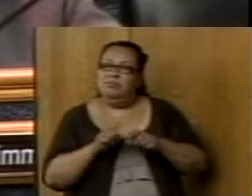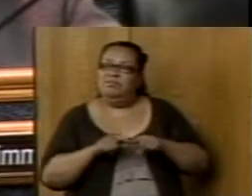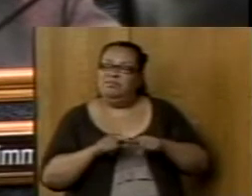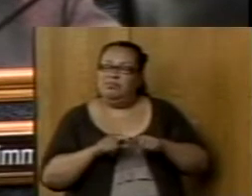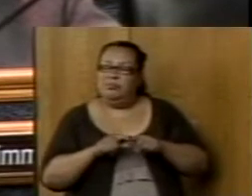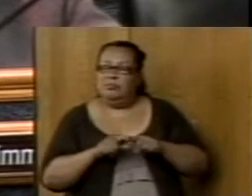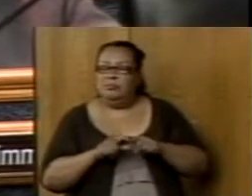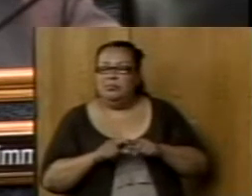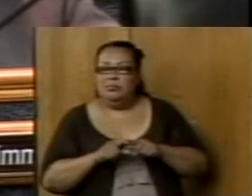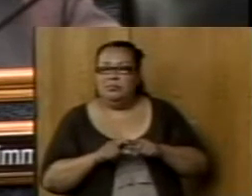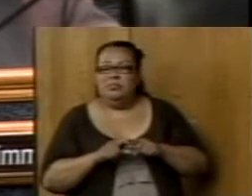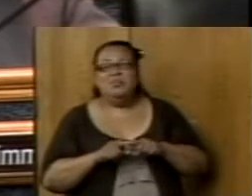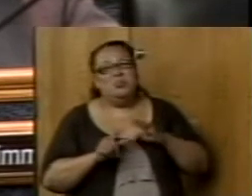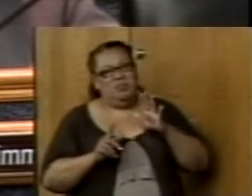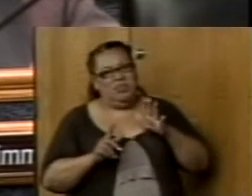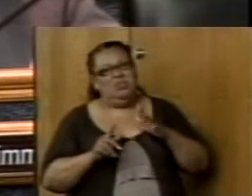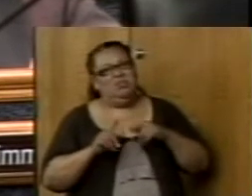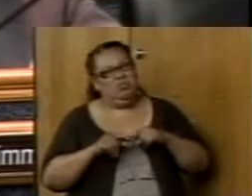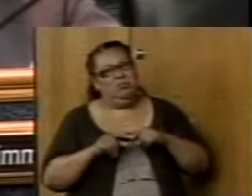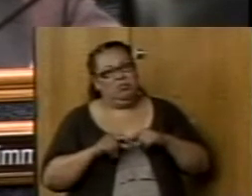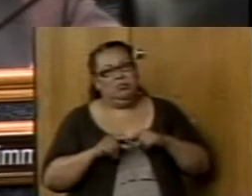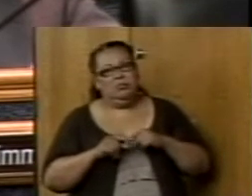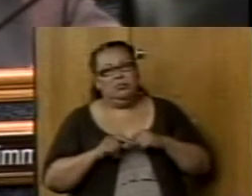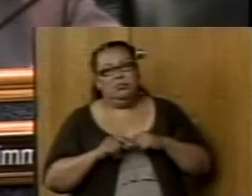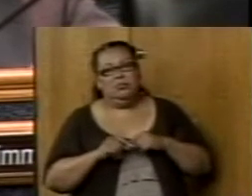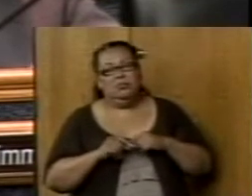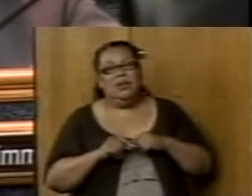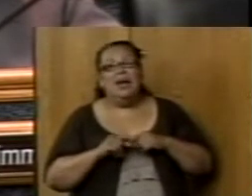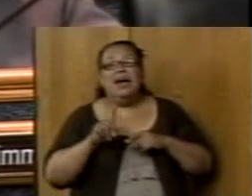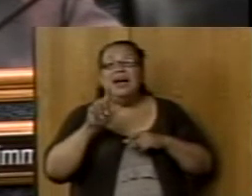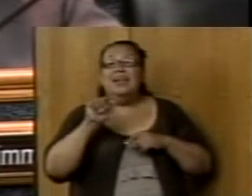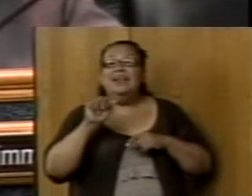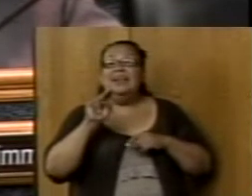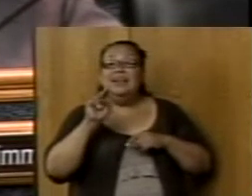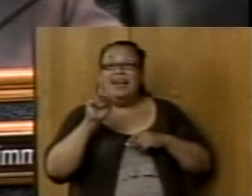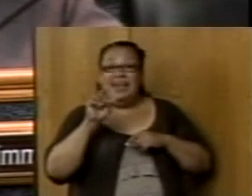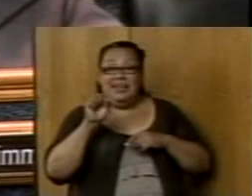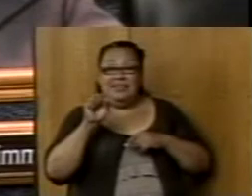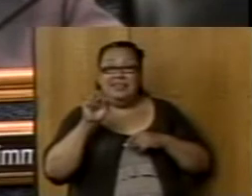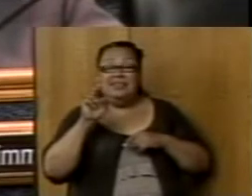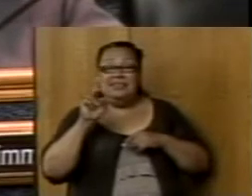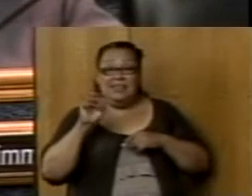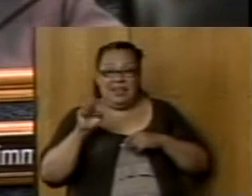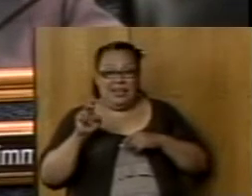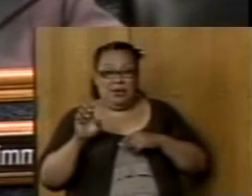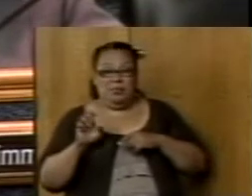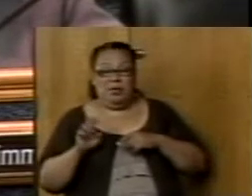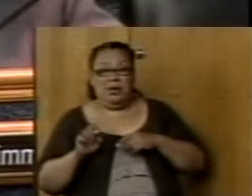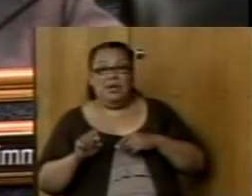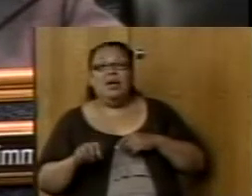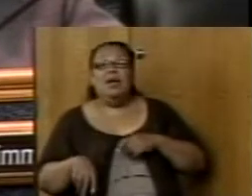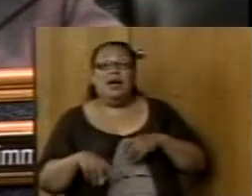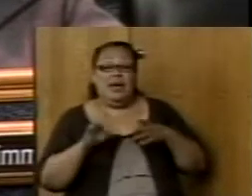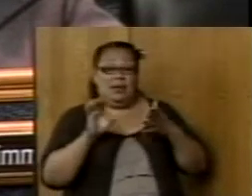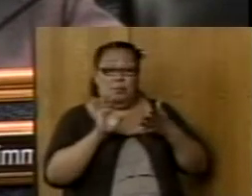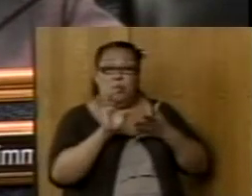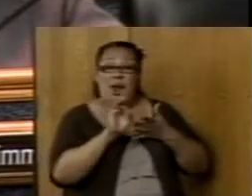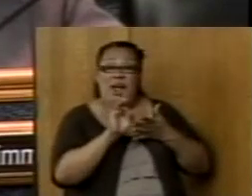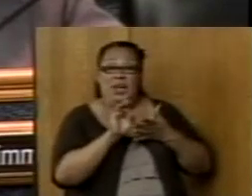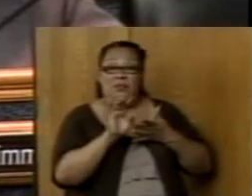Number 5 is still pending. Landscape, and number 8, 8 from